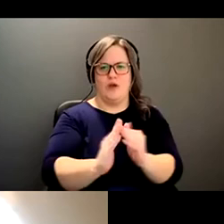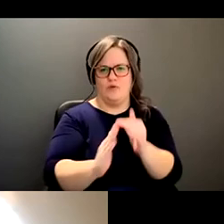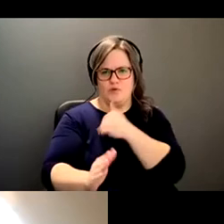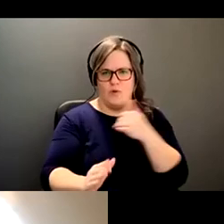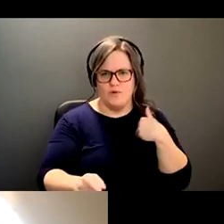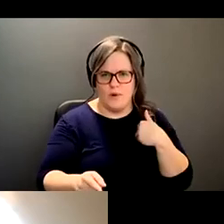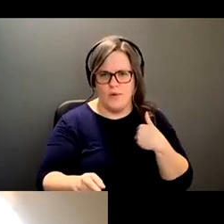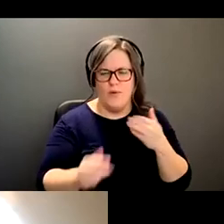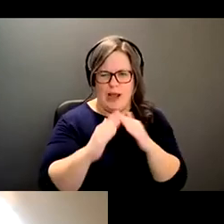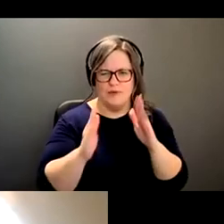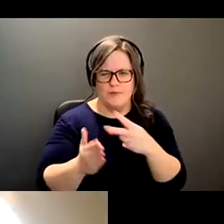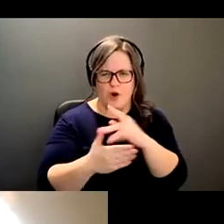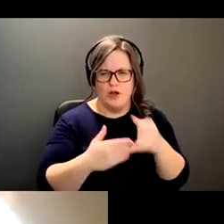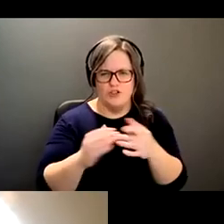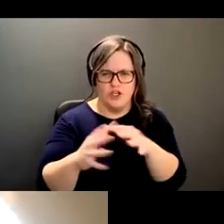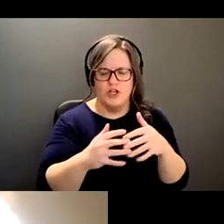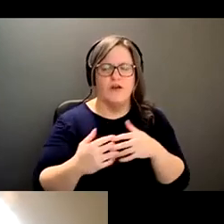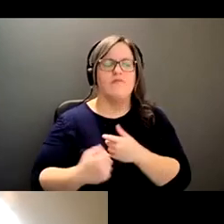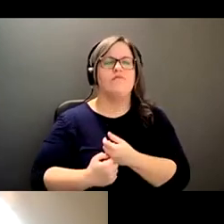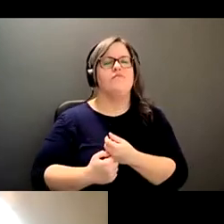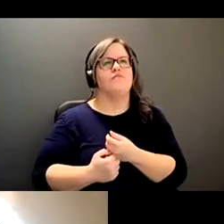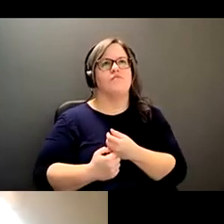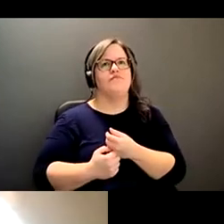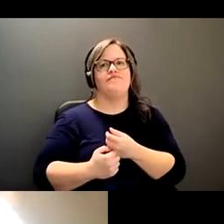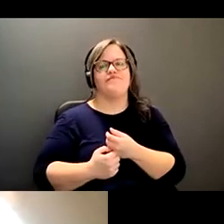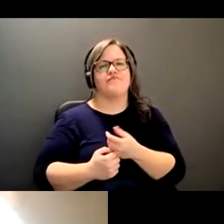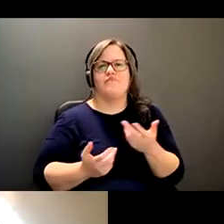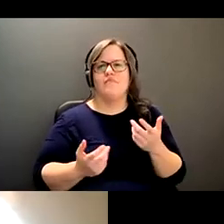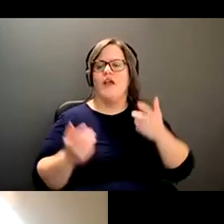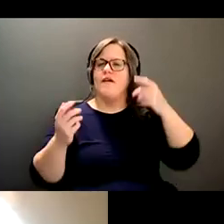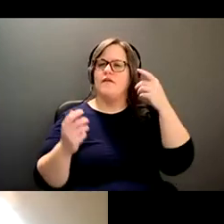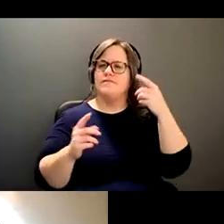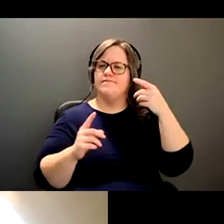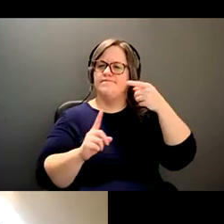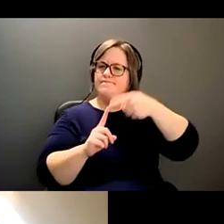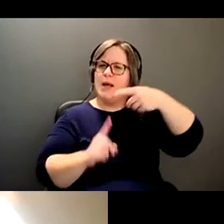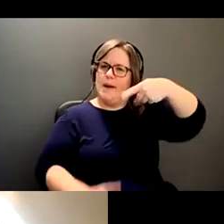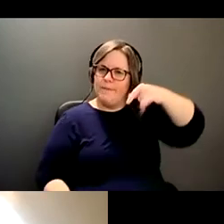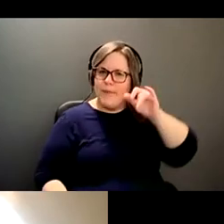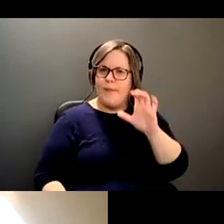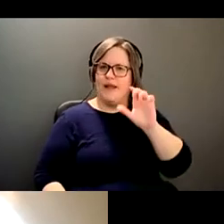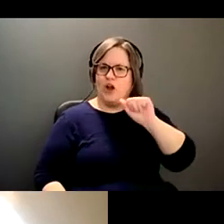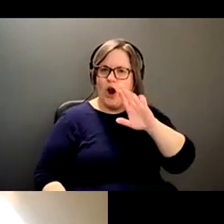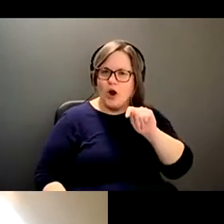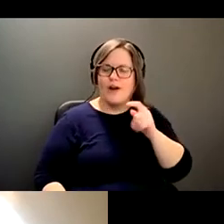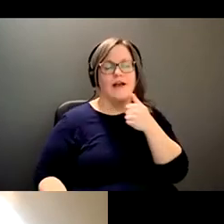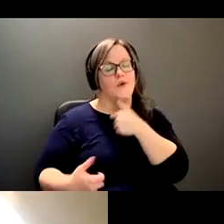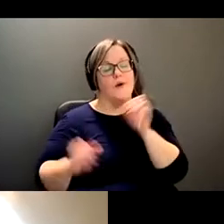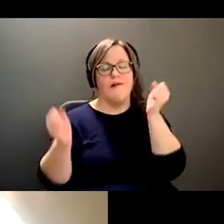kind of alternative space, especially in public art, I find, I don't want to like